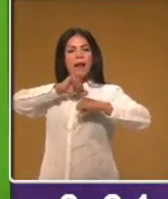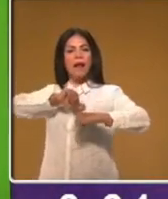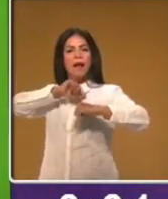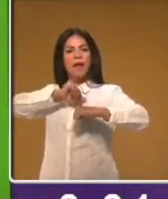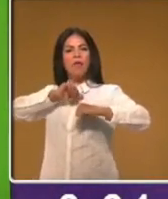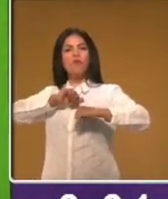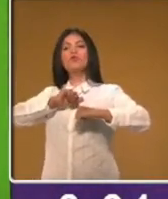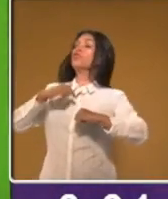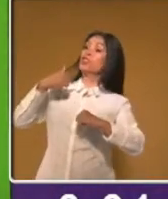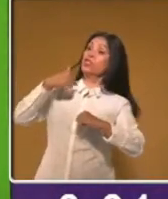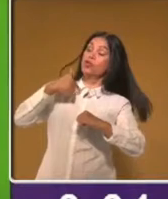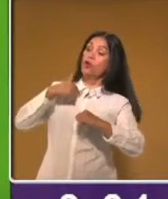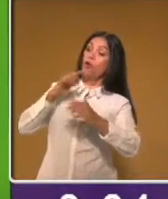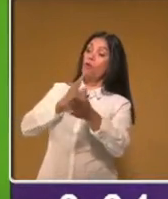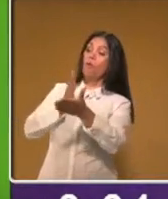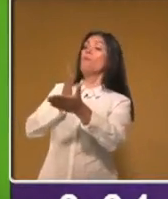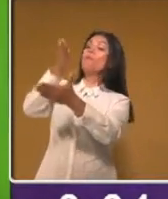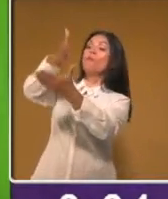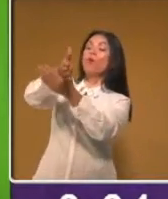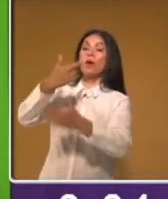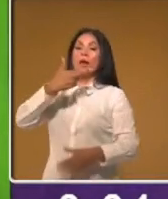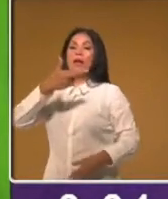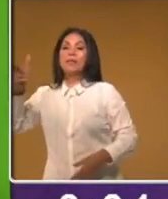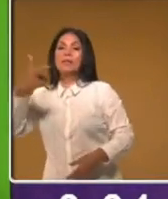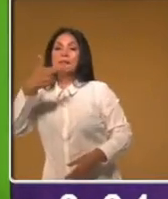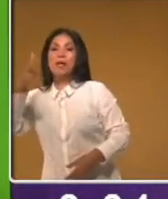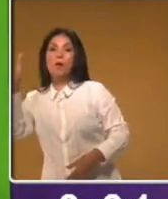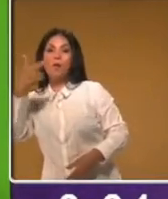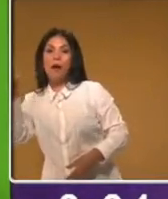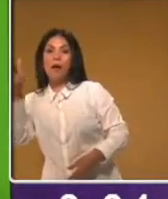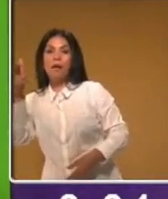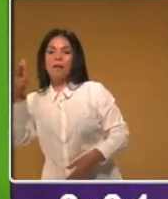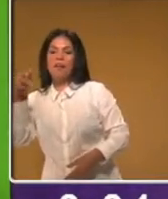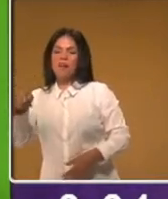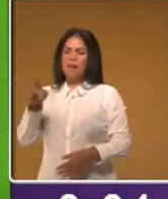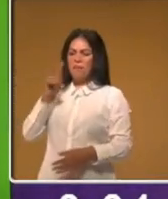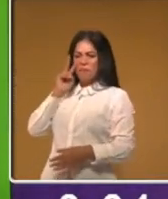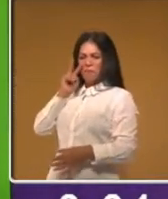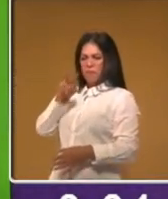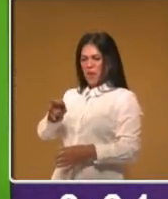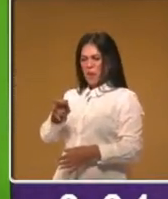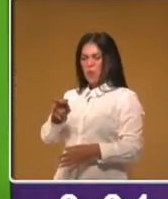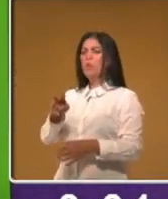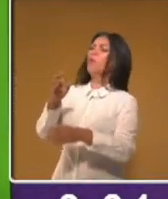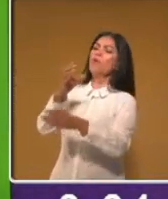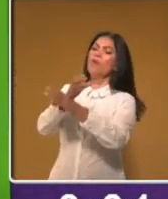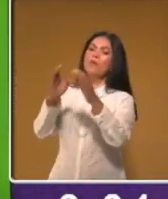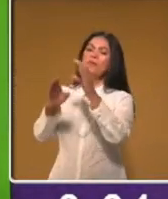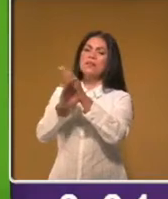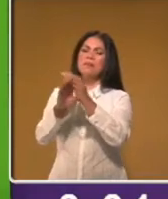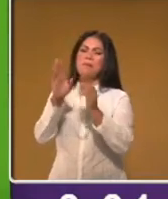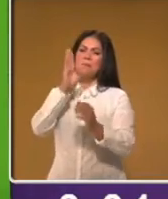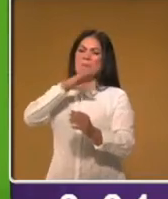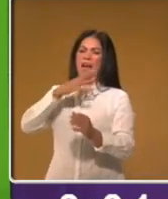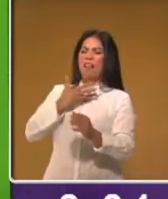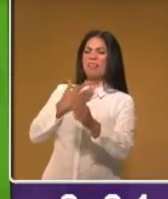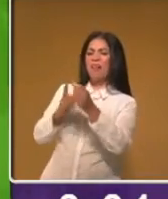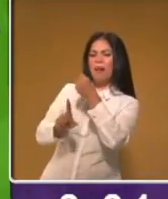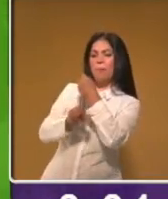it's gonna be very important to understand, to comprehend what is the problem. Then